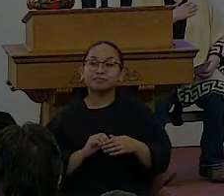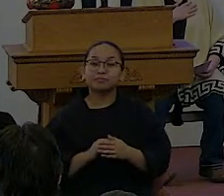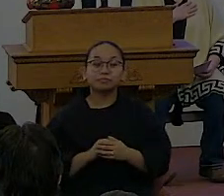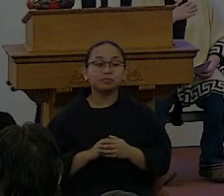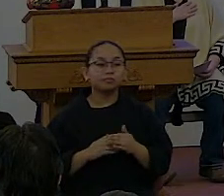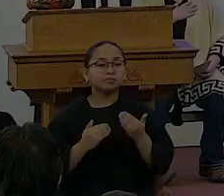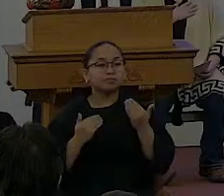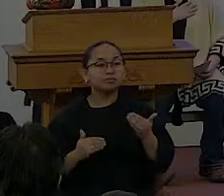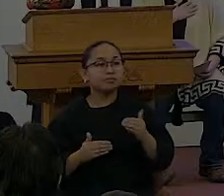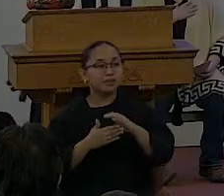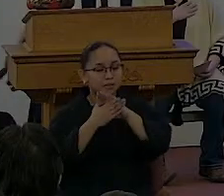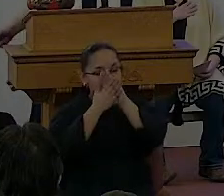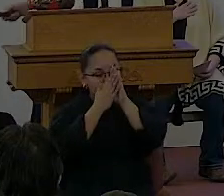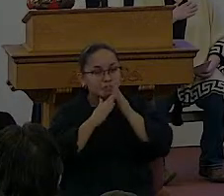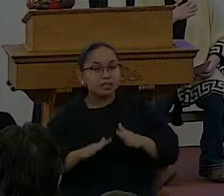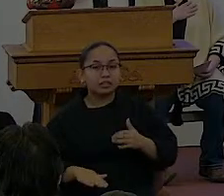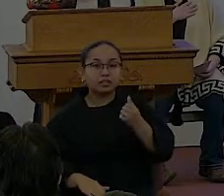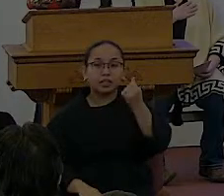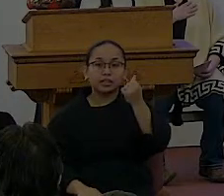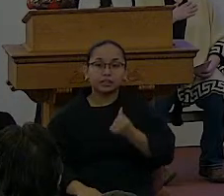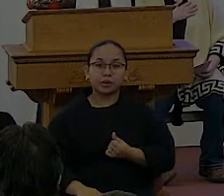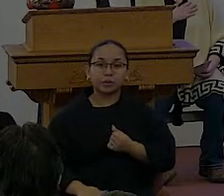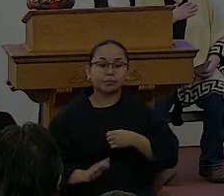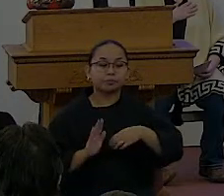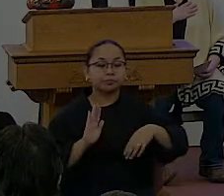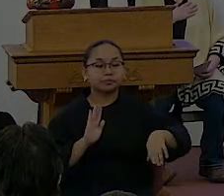May there be peace in the south.